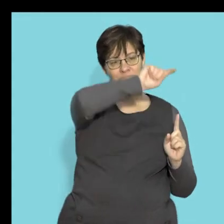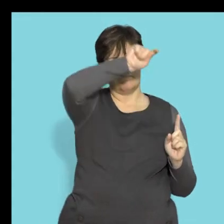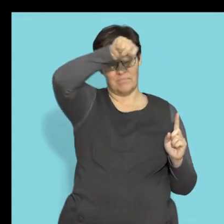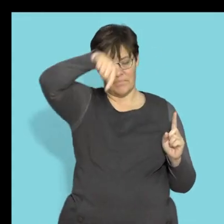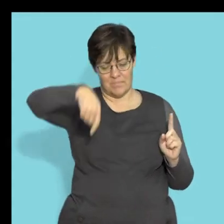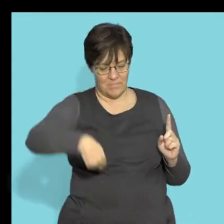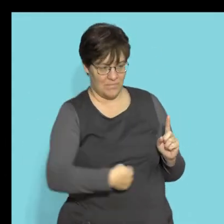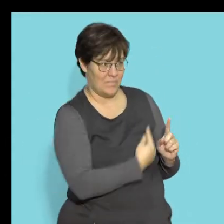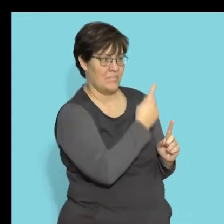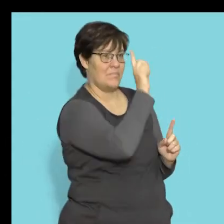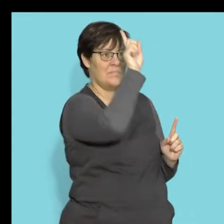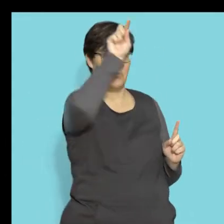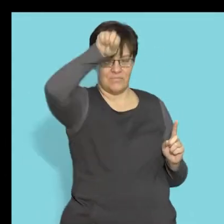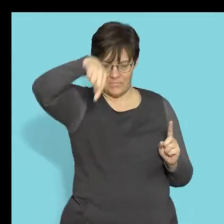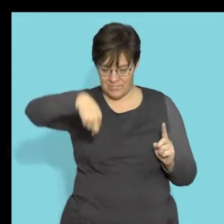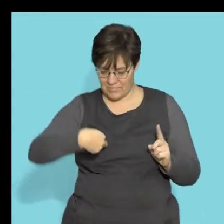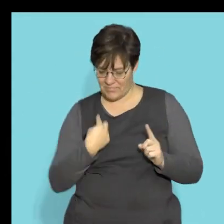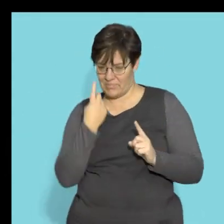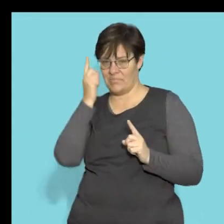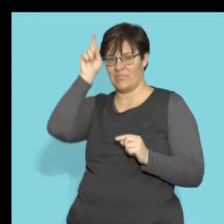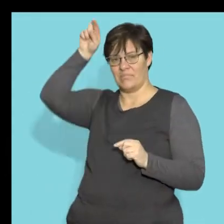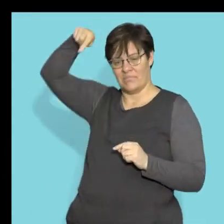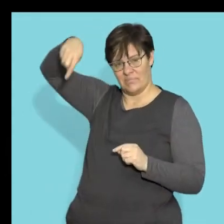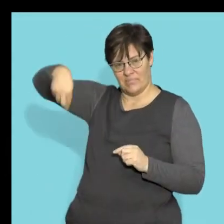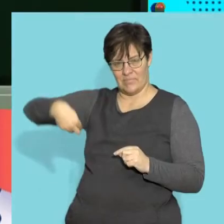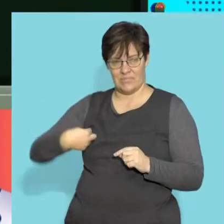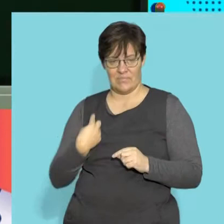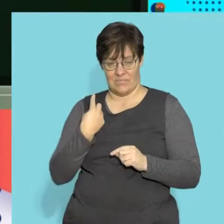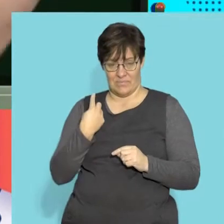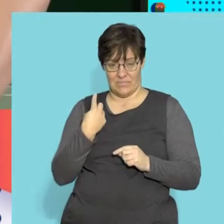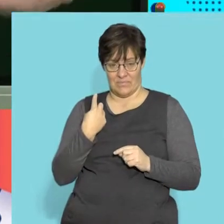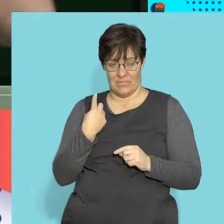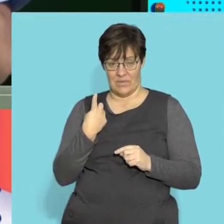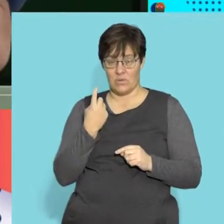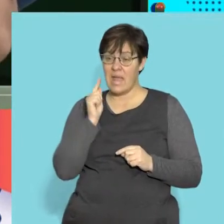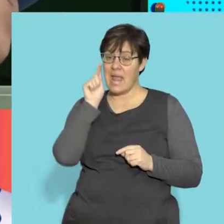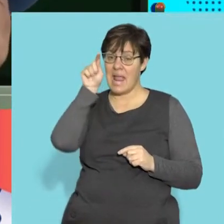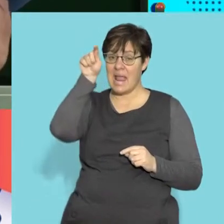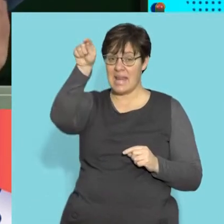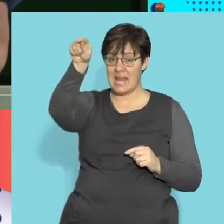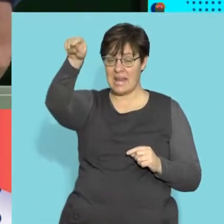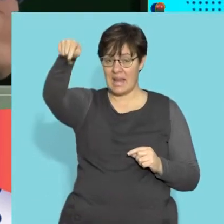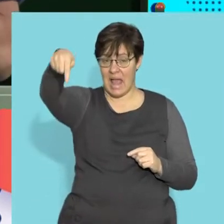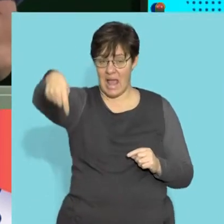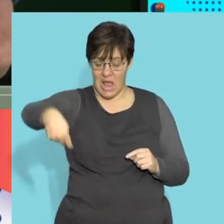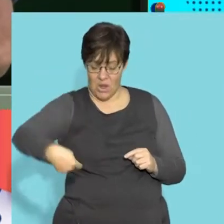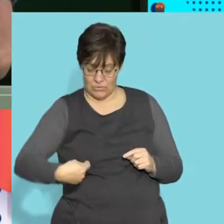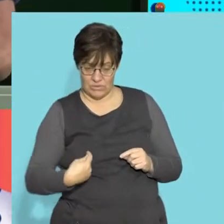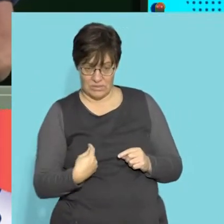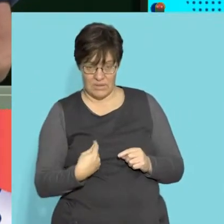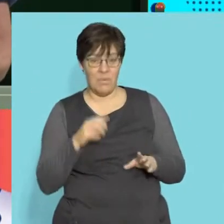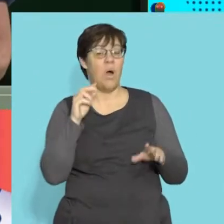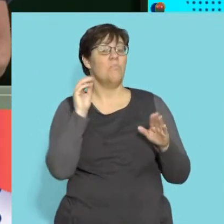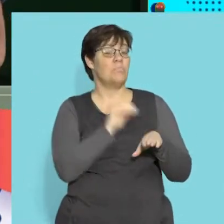kind of a clockwise direction. So that would give us the rotation. But hold on, there is a little bit